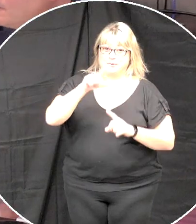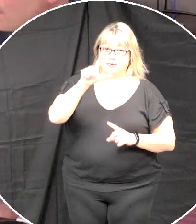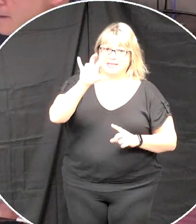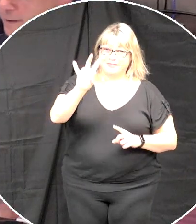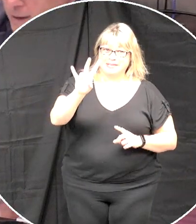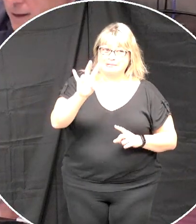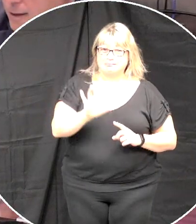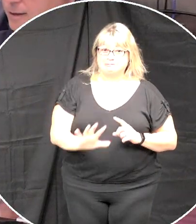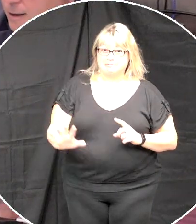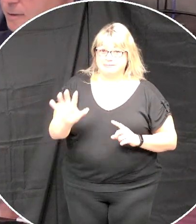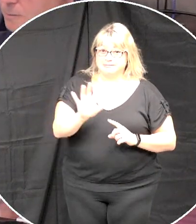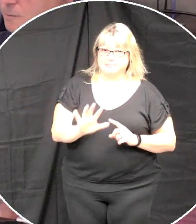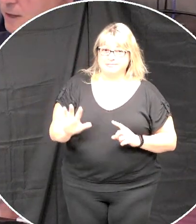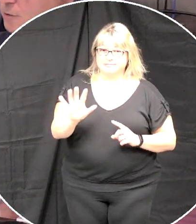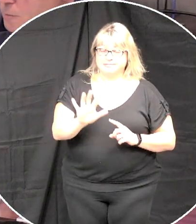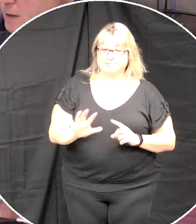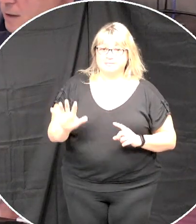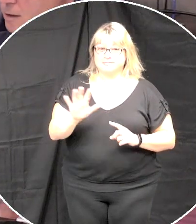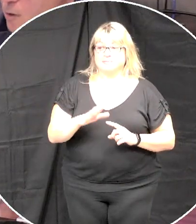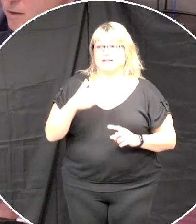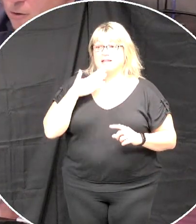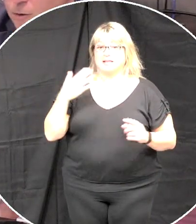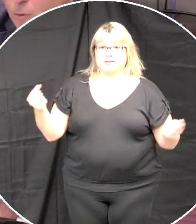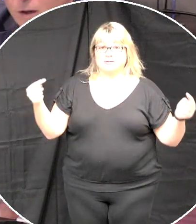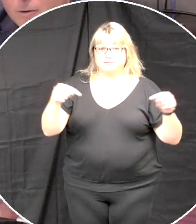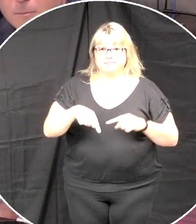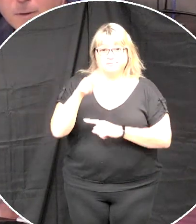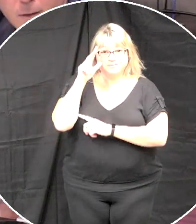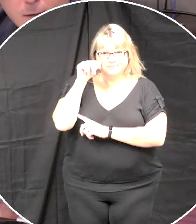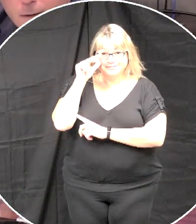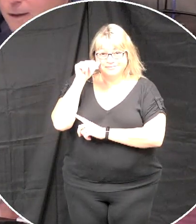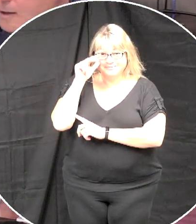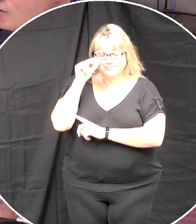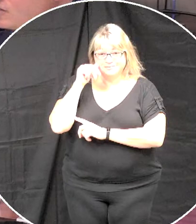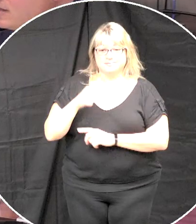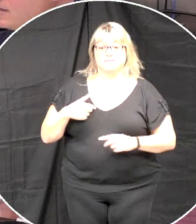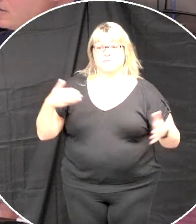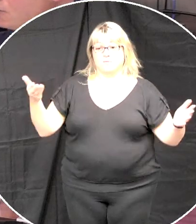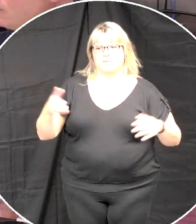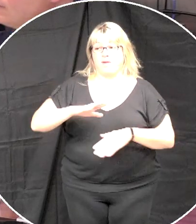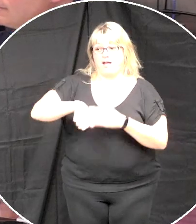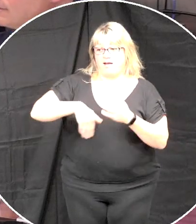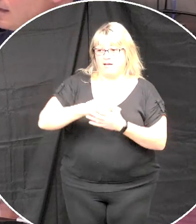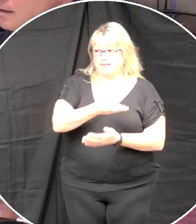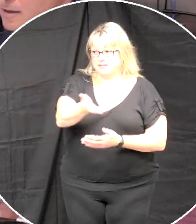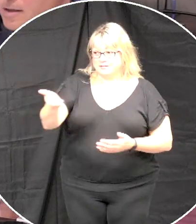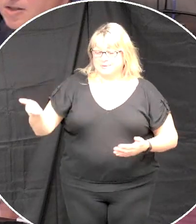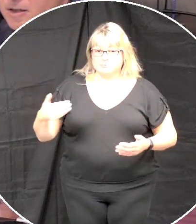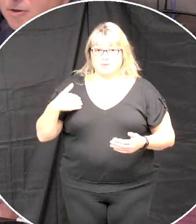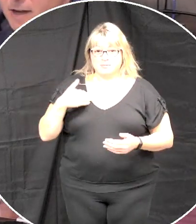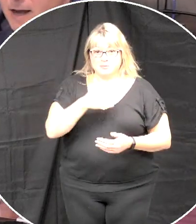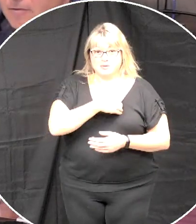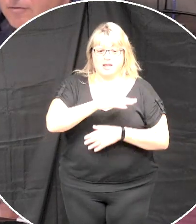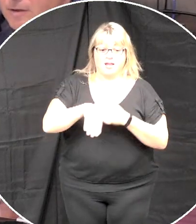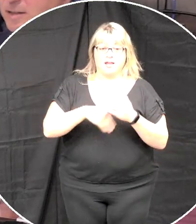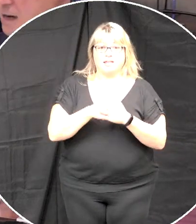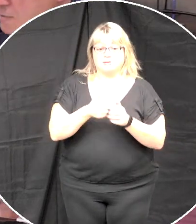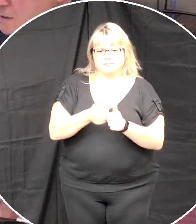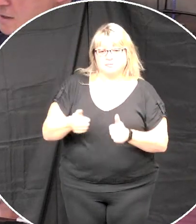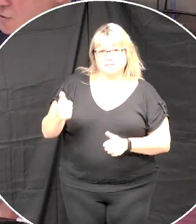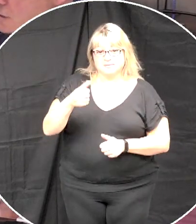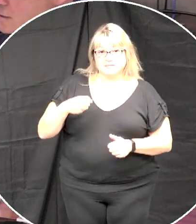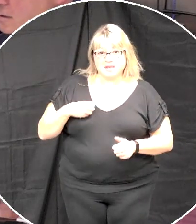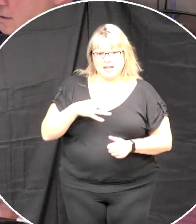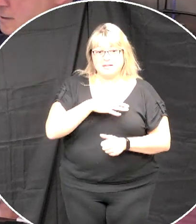proudly. And thank you for being here. I want to welcome all the trustees in the room, all the senior staff and staff